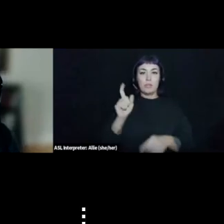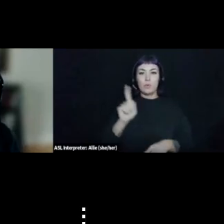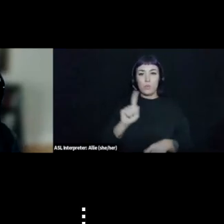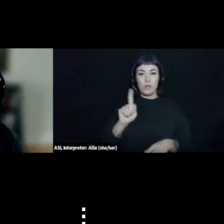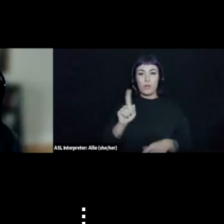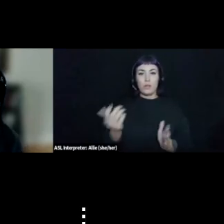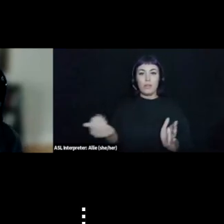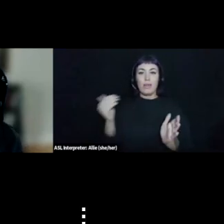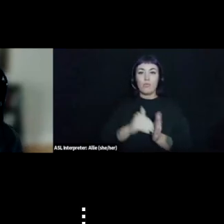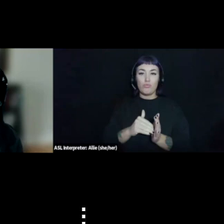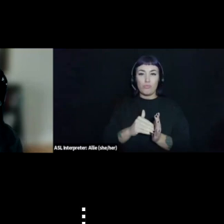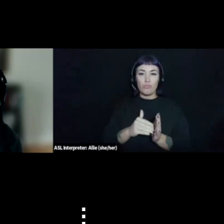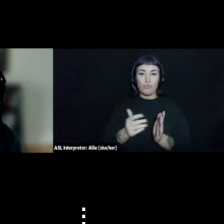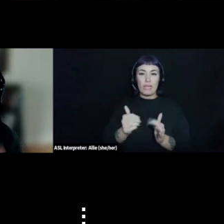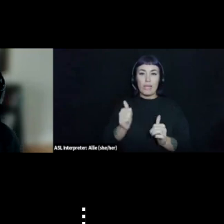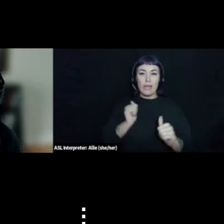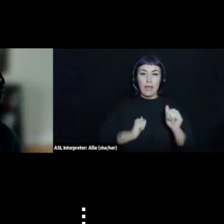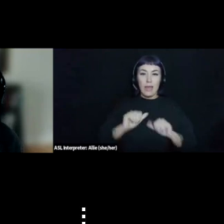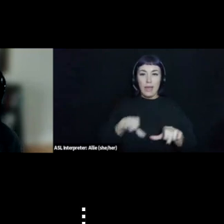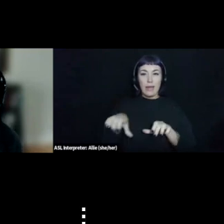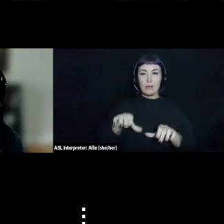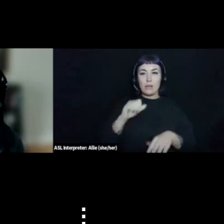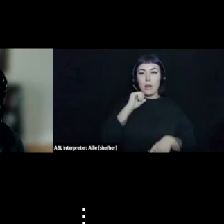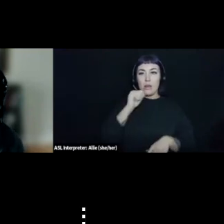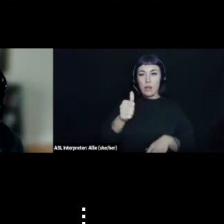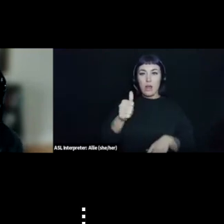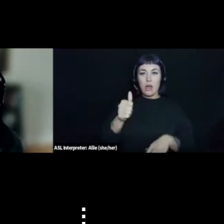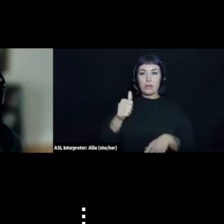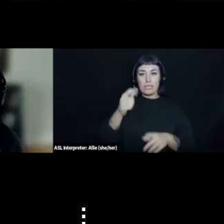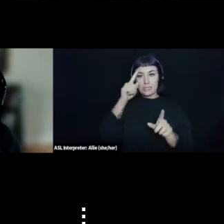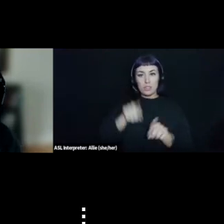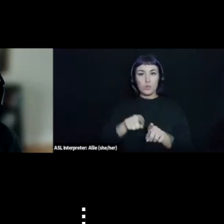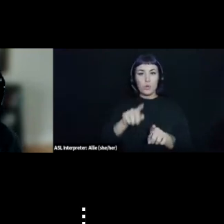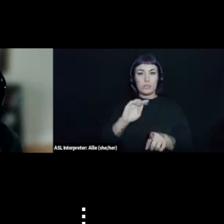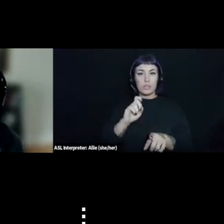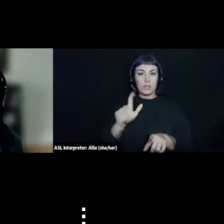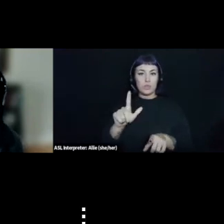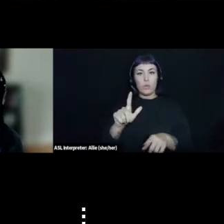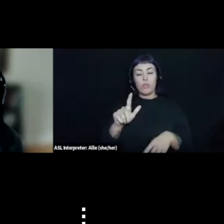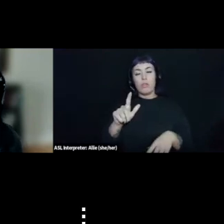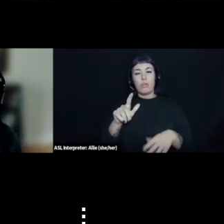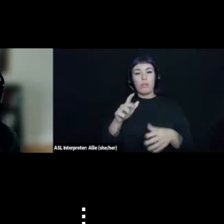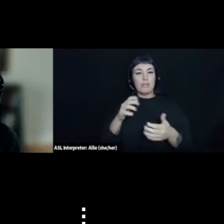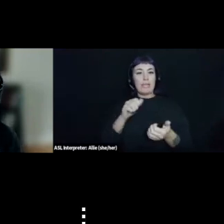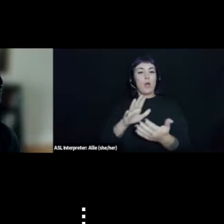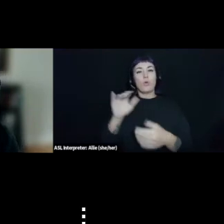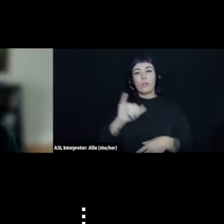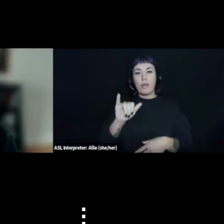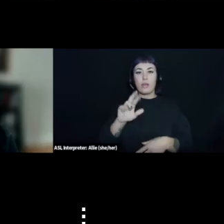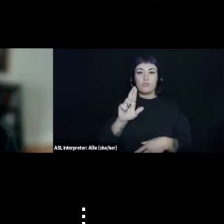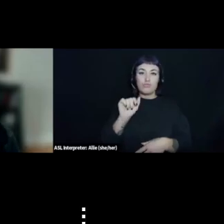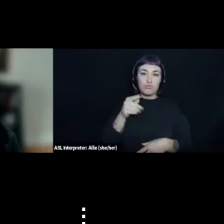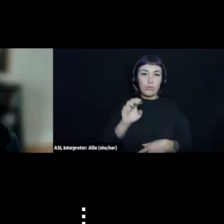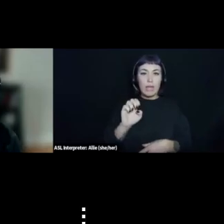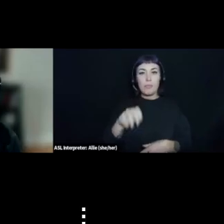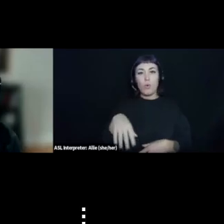they reenact like a non-consensual sexual encounter, so a sexual assault or rape, but it is